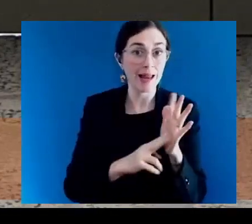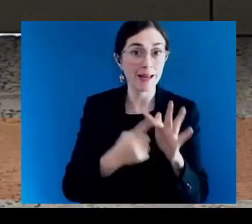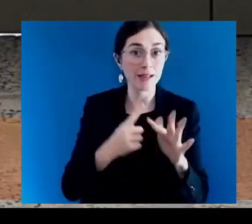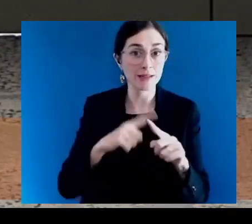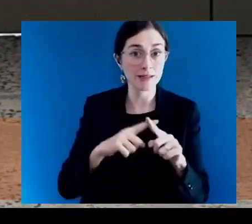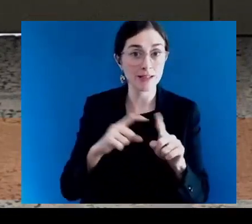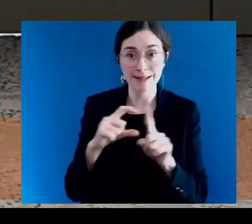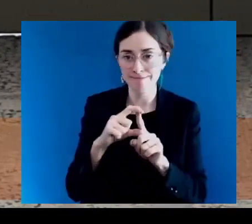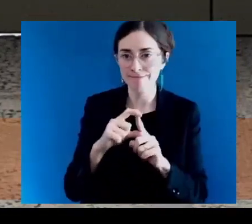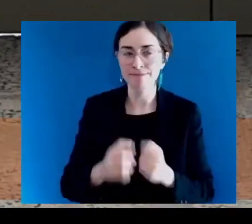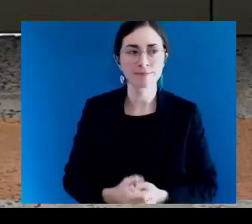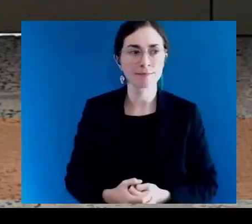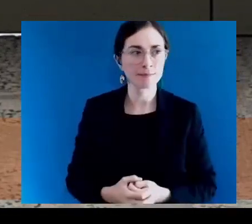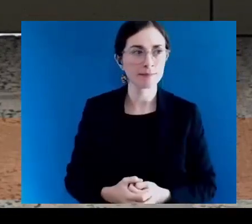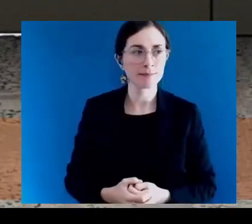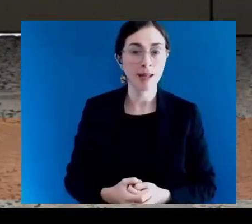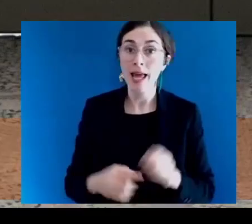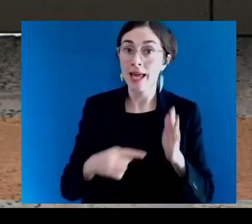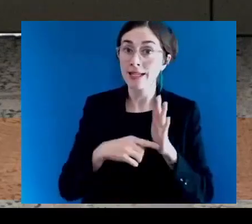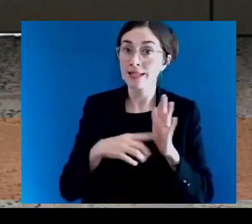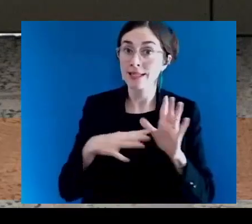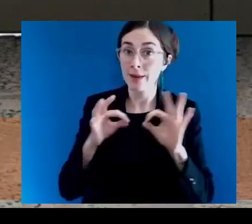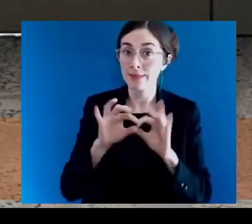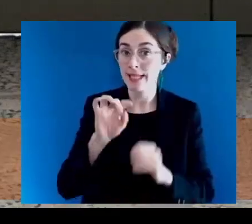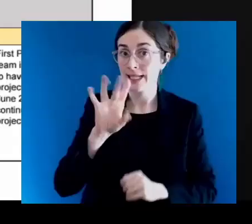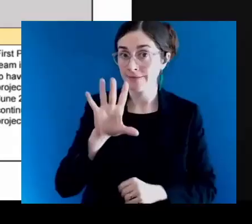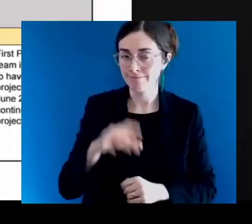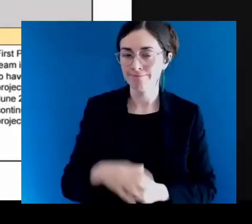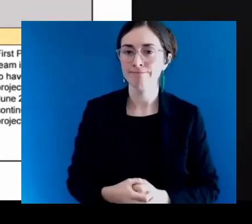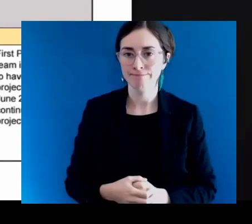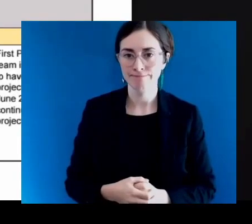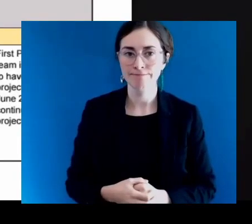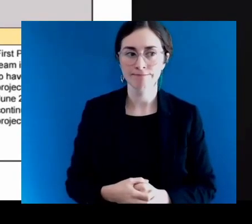This is back to tab 10, Commissioners.